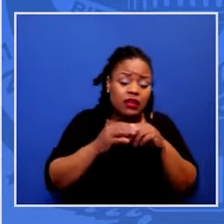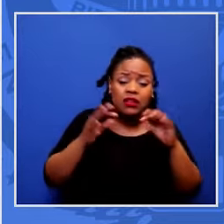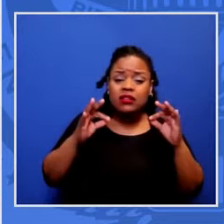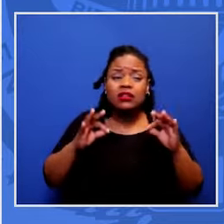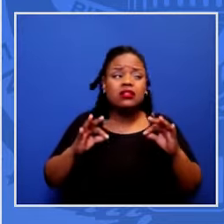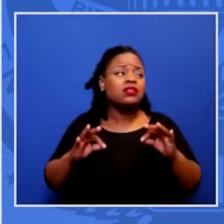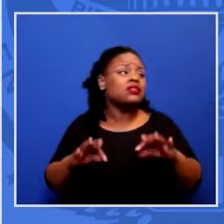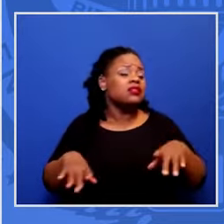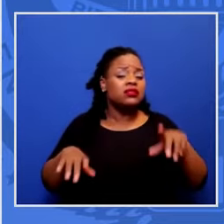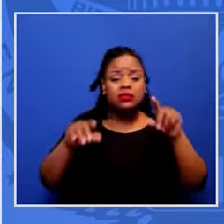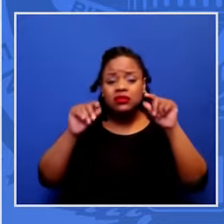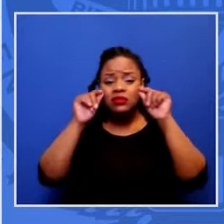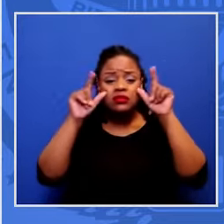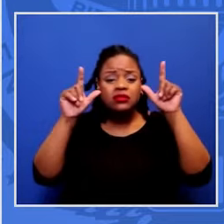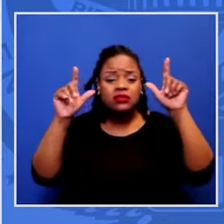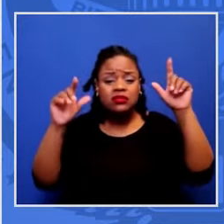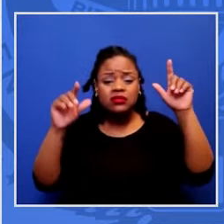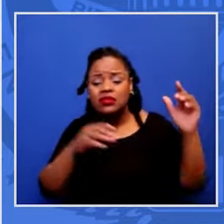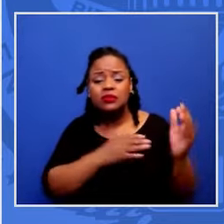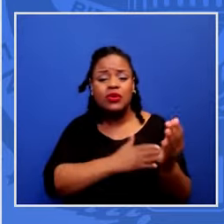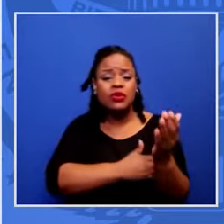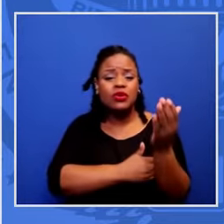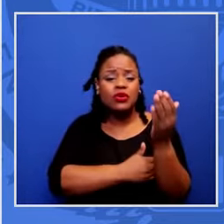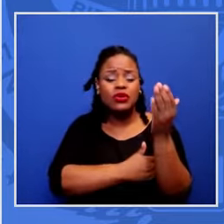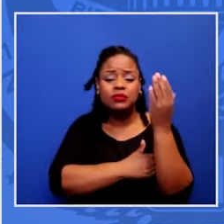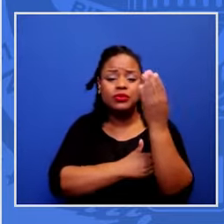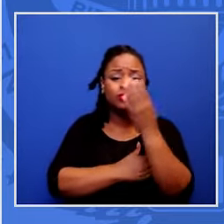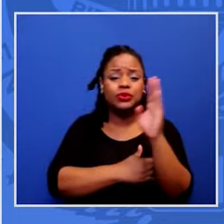Baby blue, just like we be first.